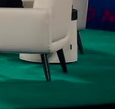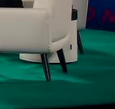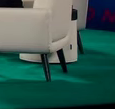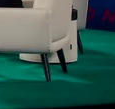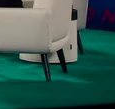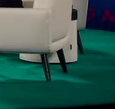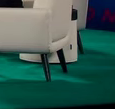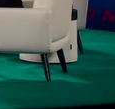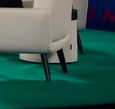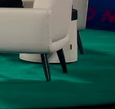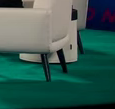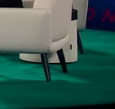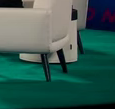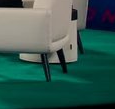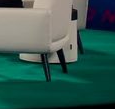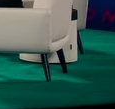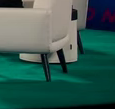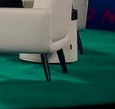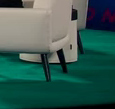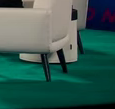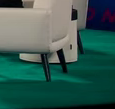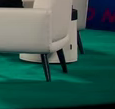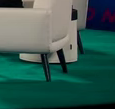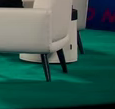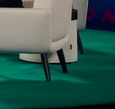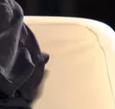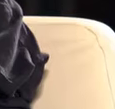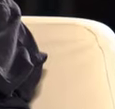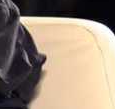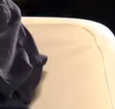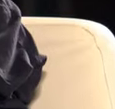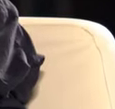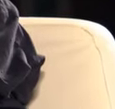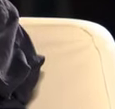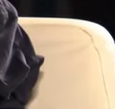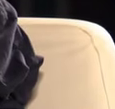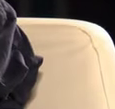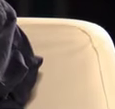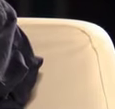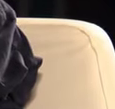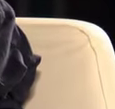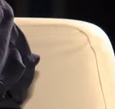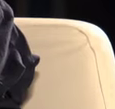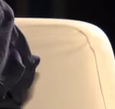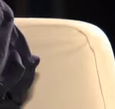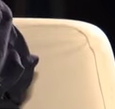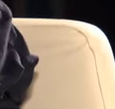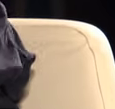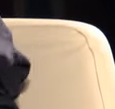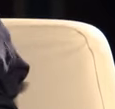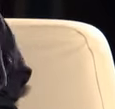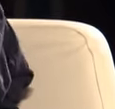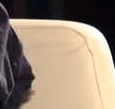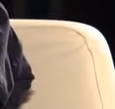resources? Be clear to funders, be clear on the context and conditions, listen to those who are working at to